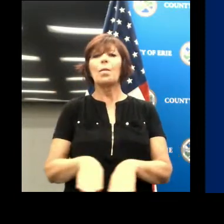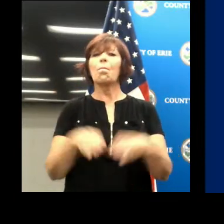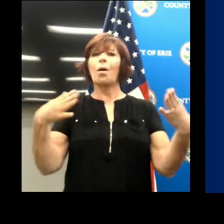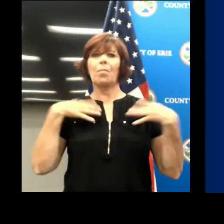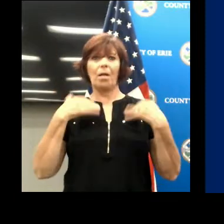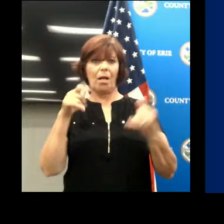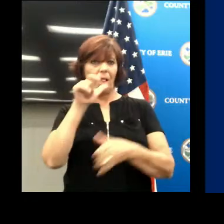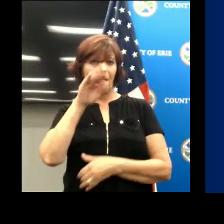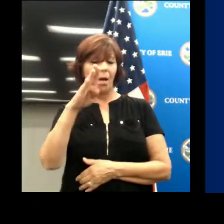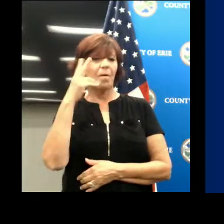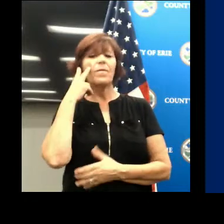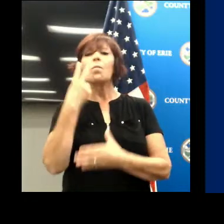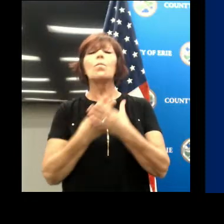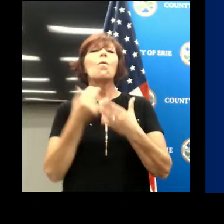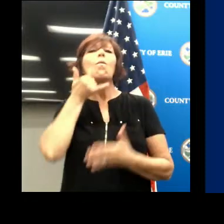for both, you would call